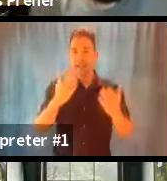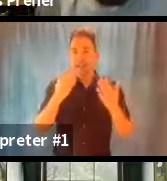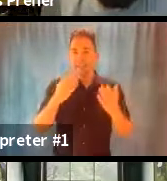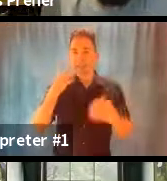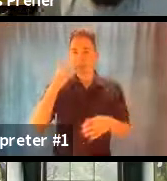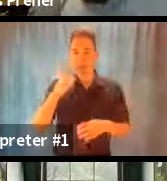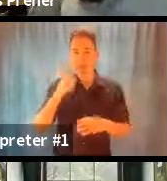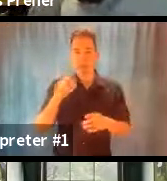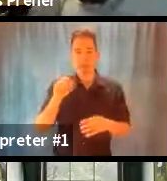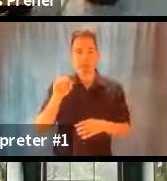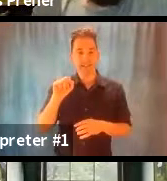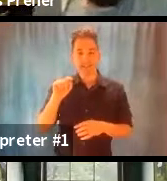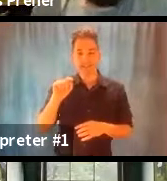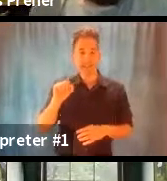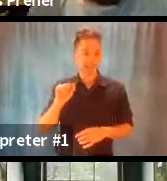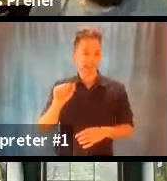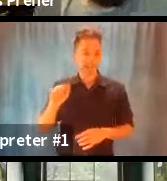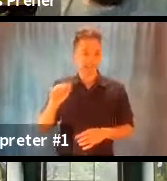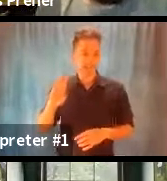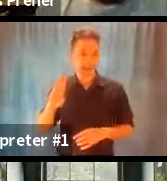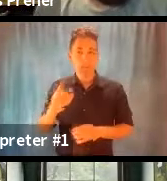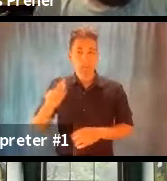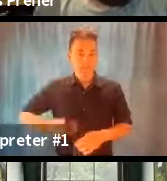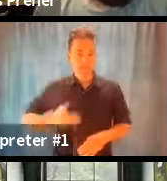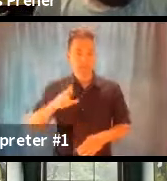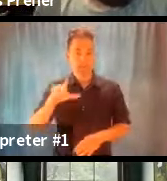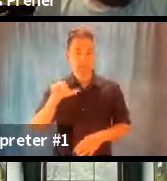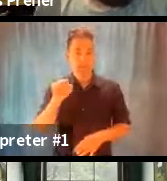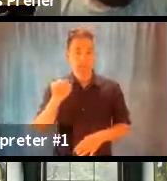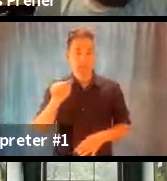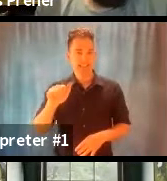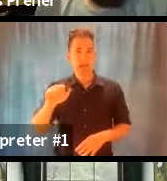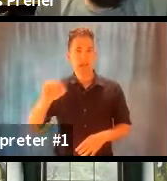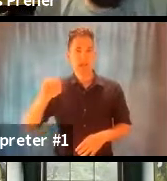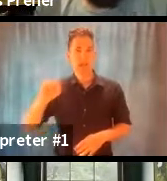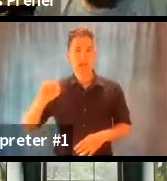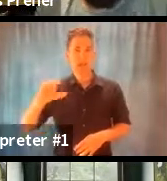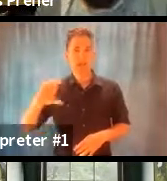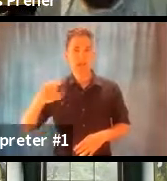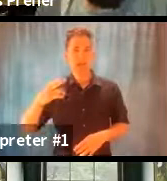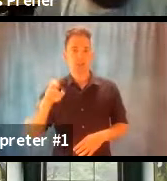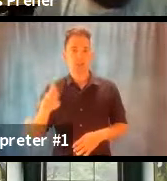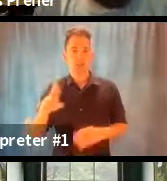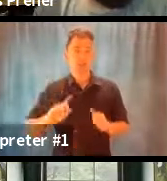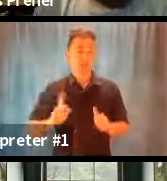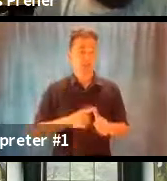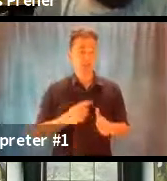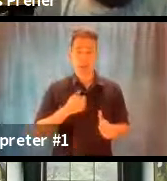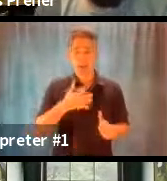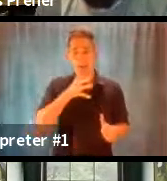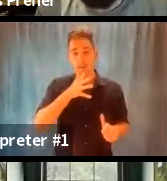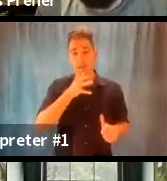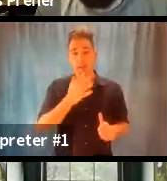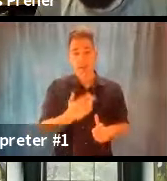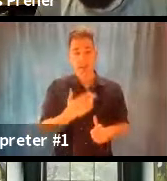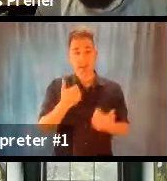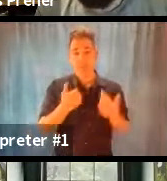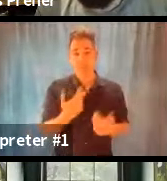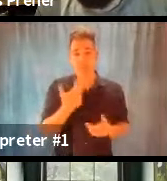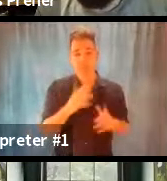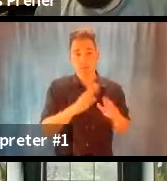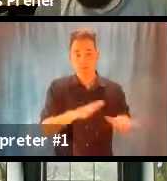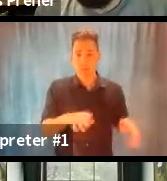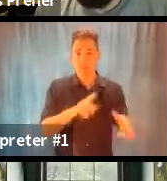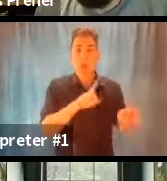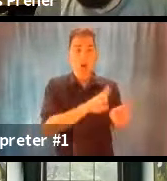Board. My name is Lisa Shear. I'm a mother first to 3 children, and I'm a child care